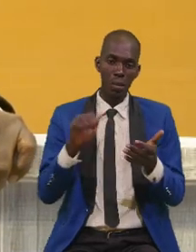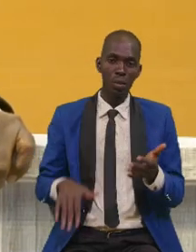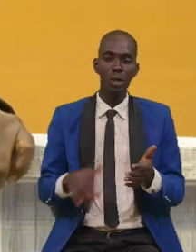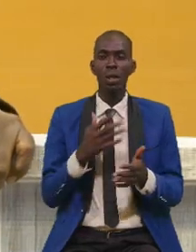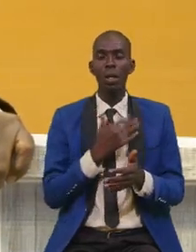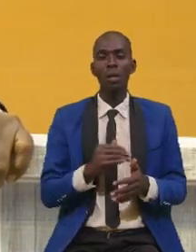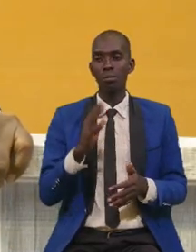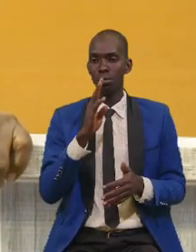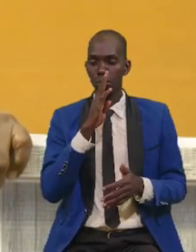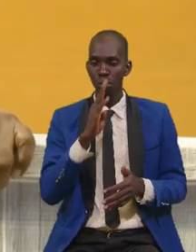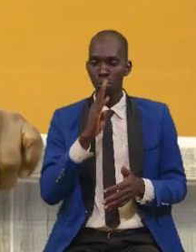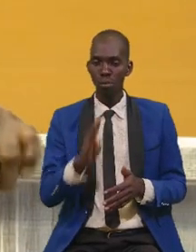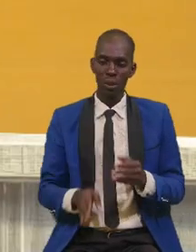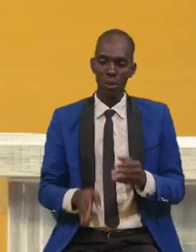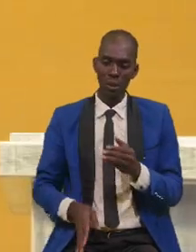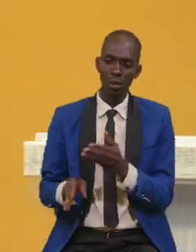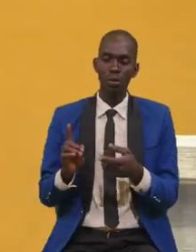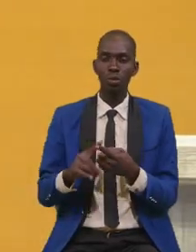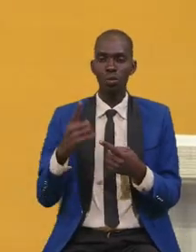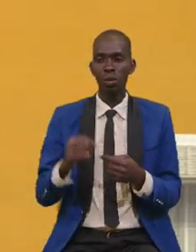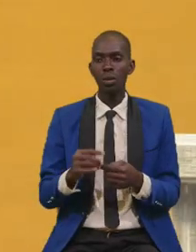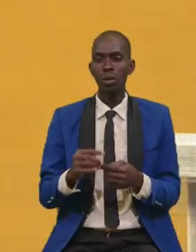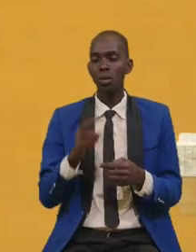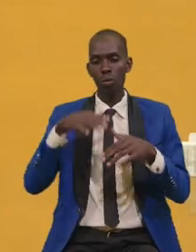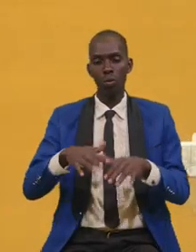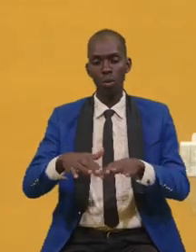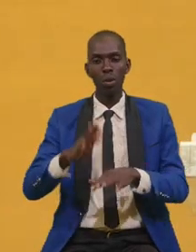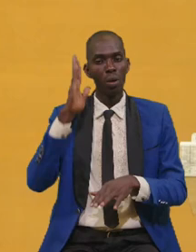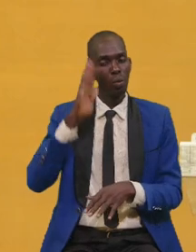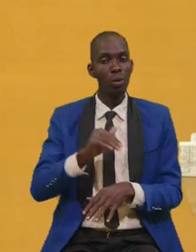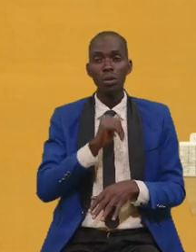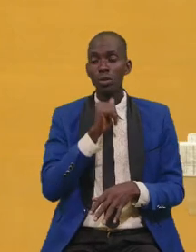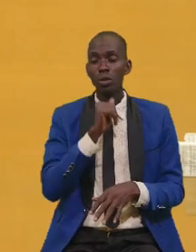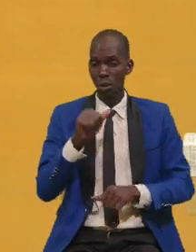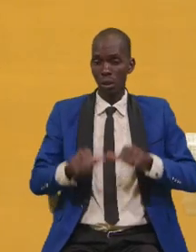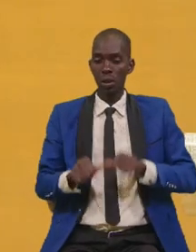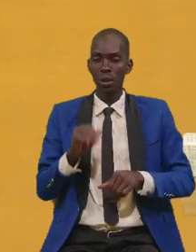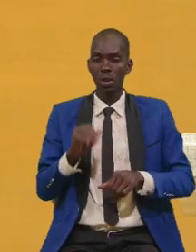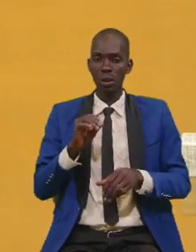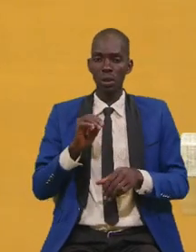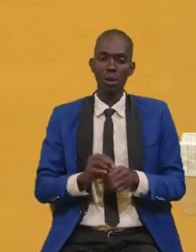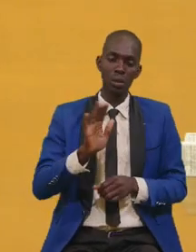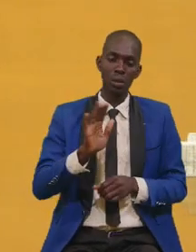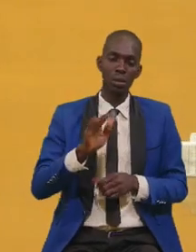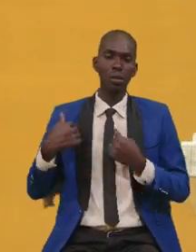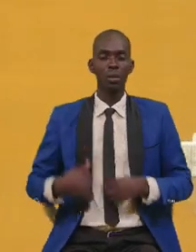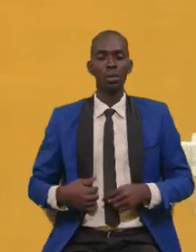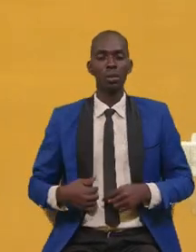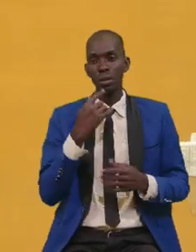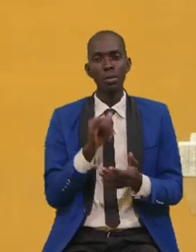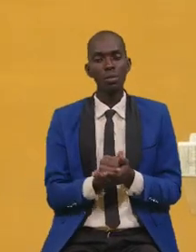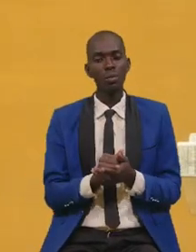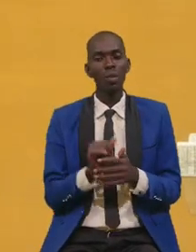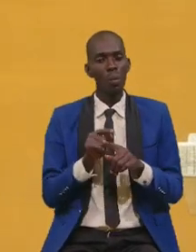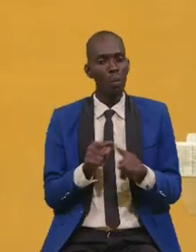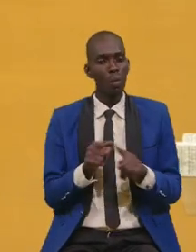the sea, and shall not doubt in his heart. It says, but shall believe that